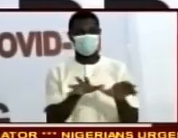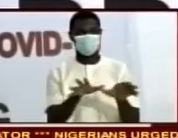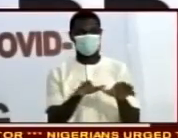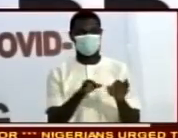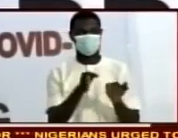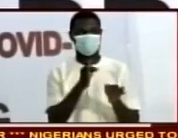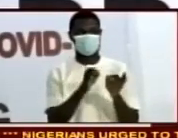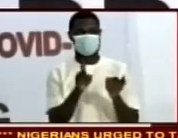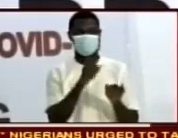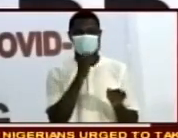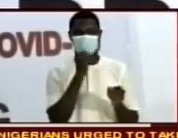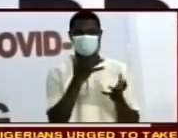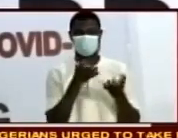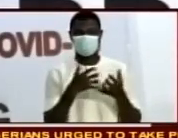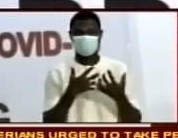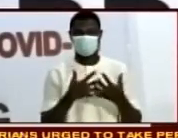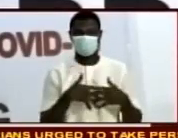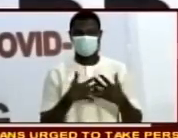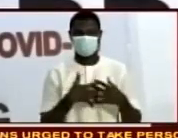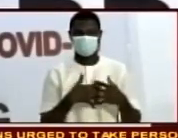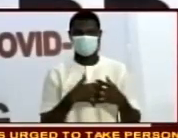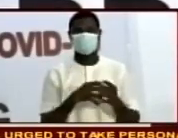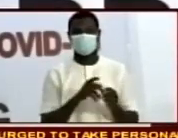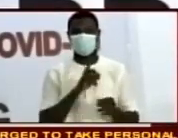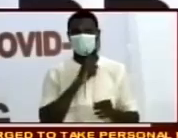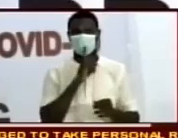poor. Even in the best health systems,